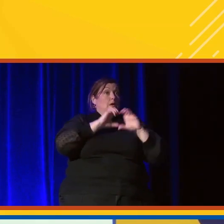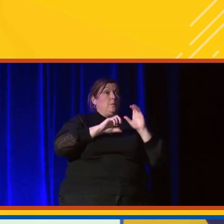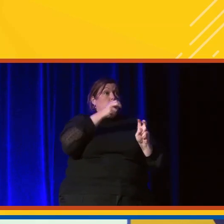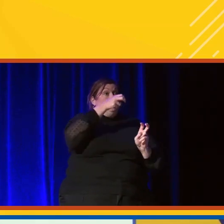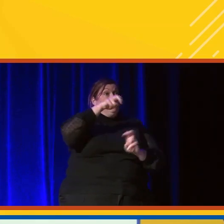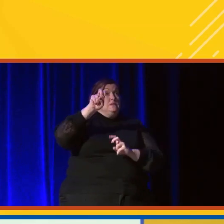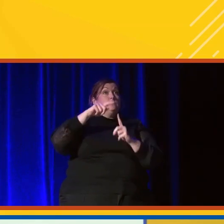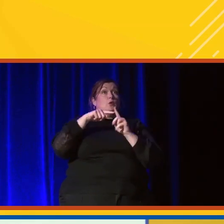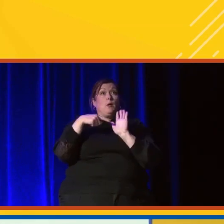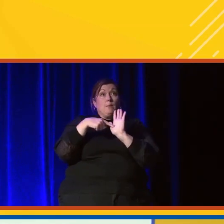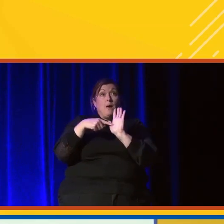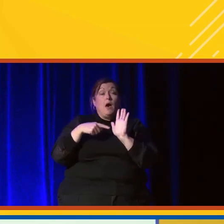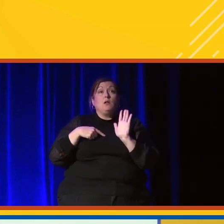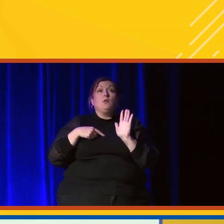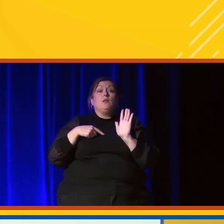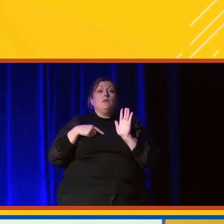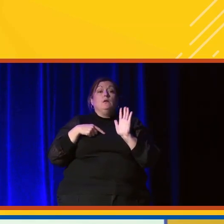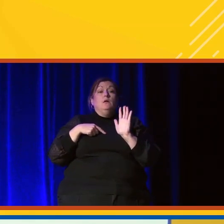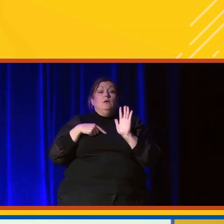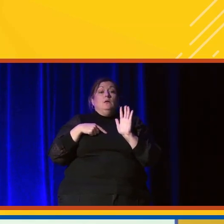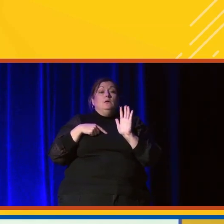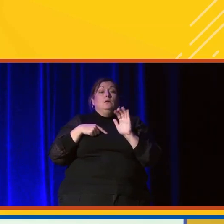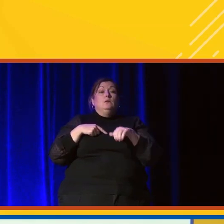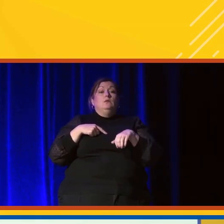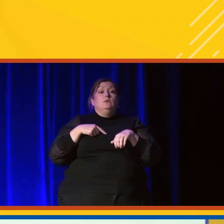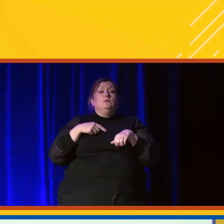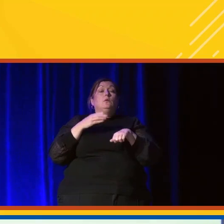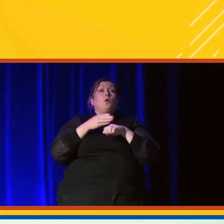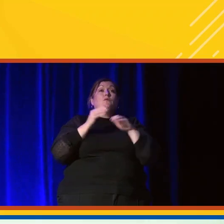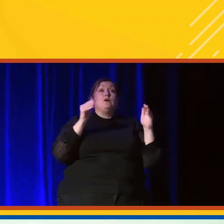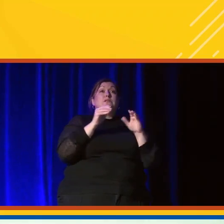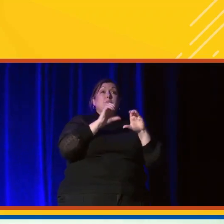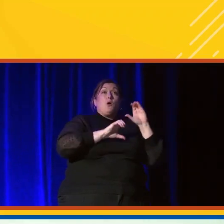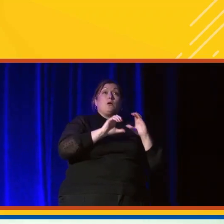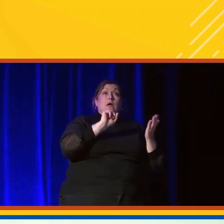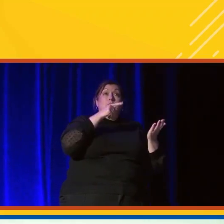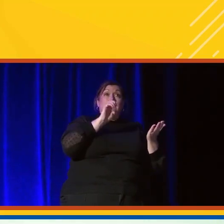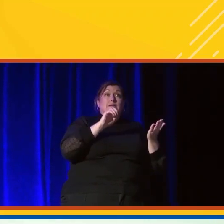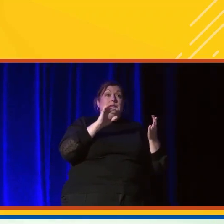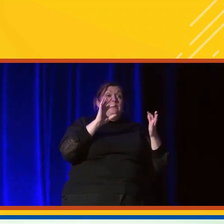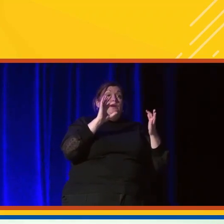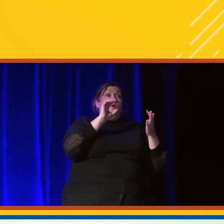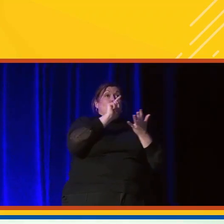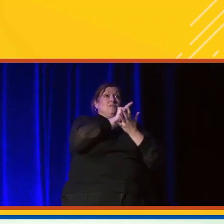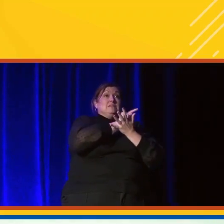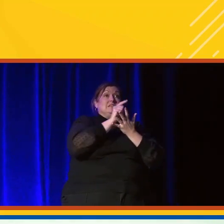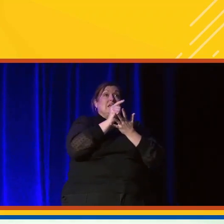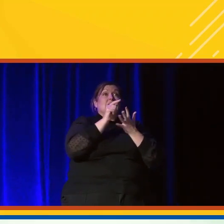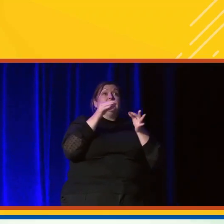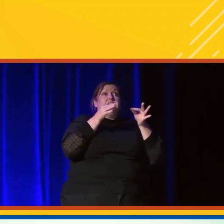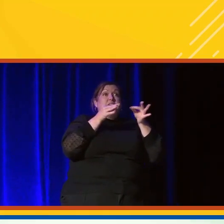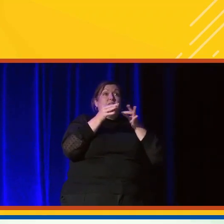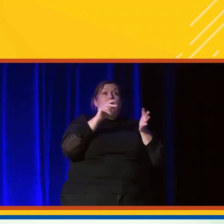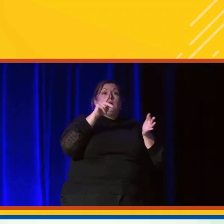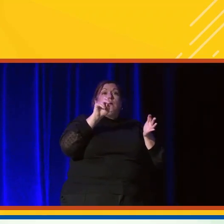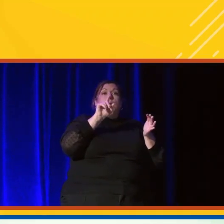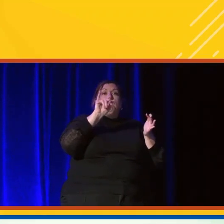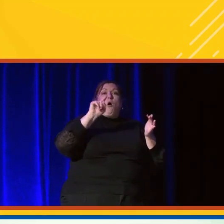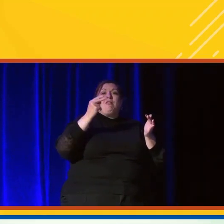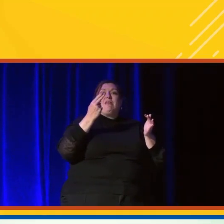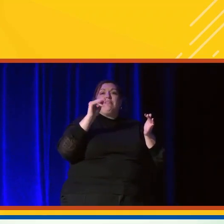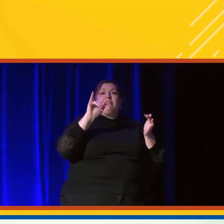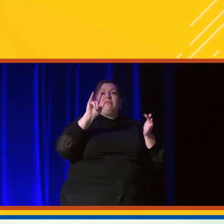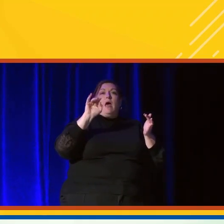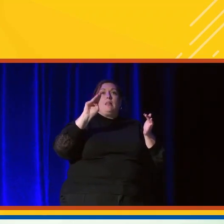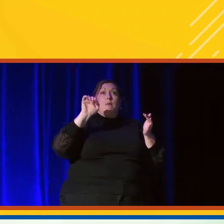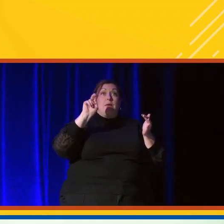model over a small chemical space. Here we have sequence-defined polythiophene with 25 different